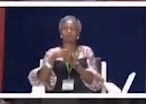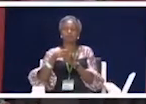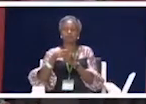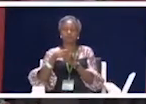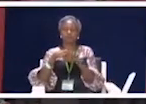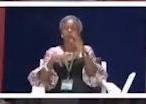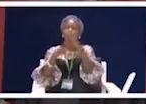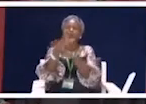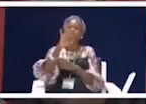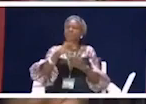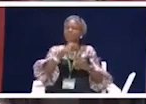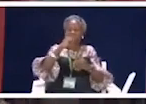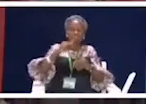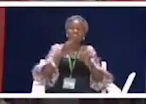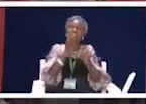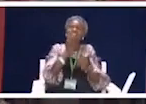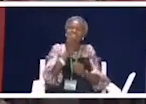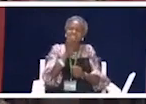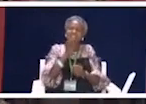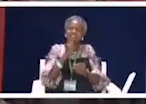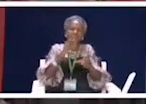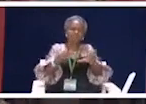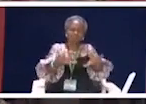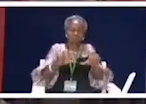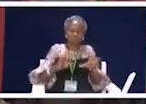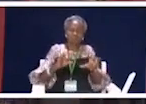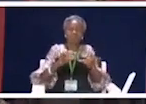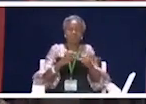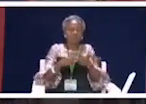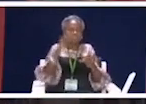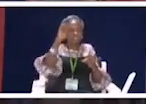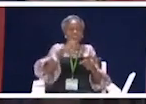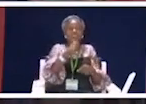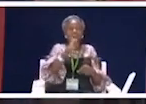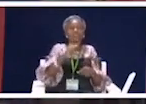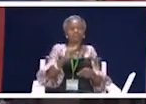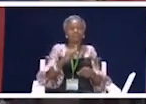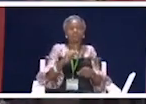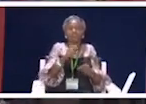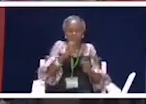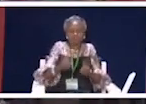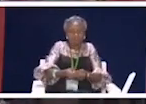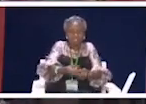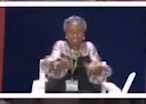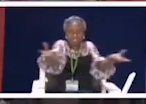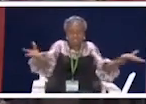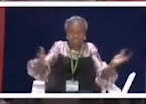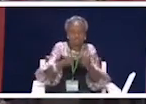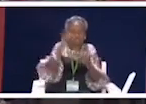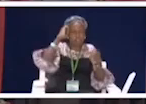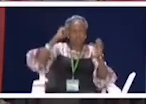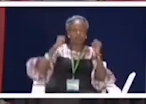God is not stingy or is not ungenerous with his power.